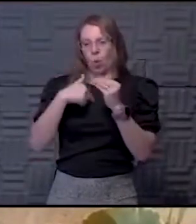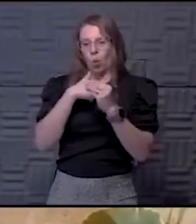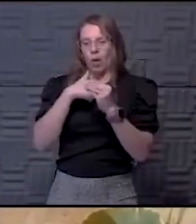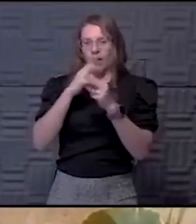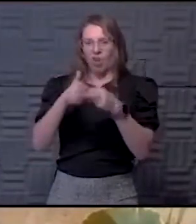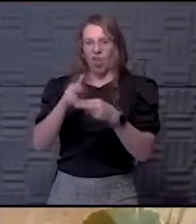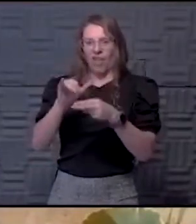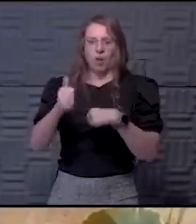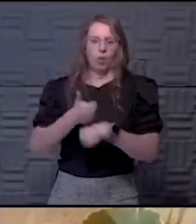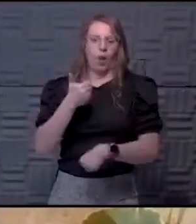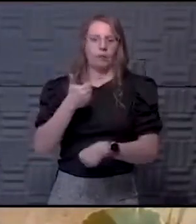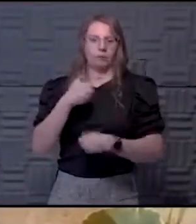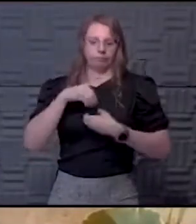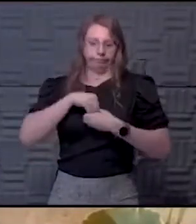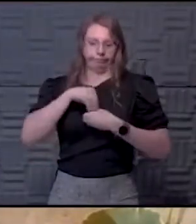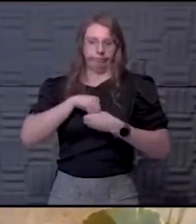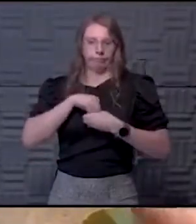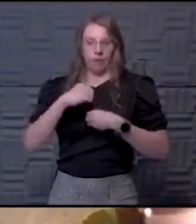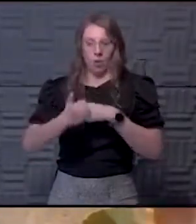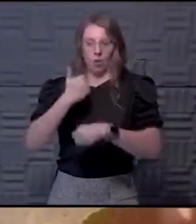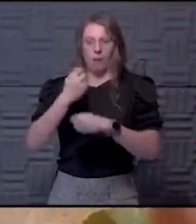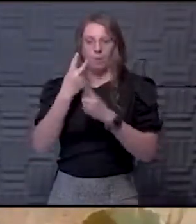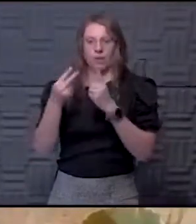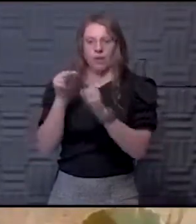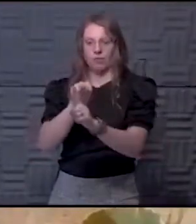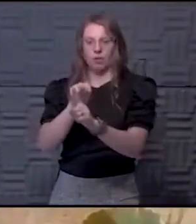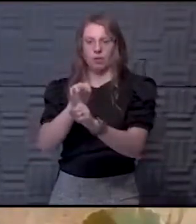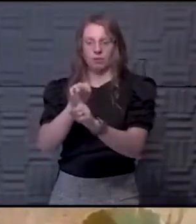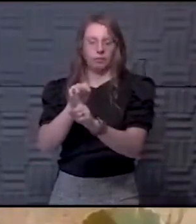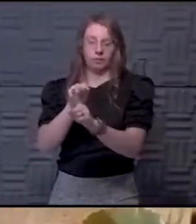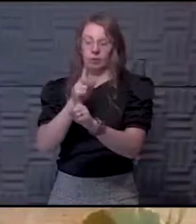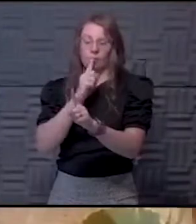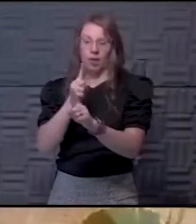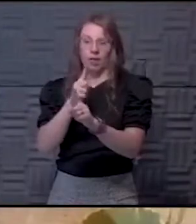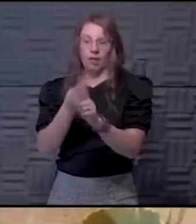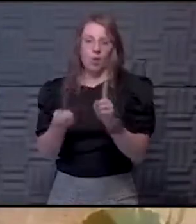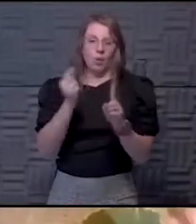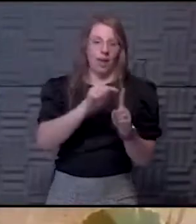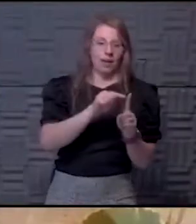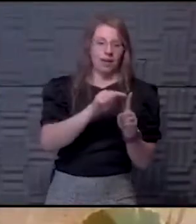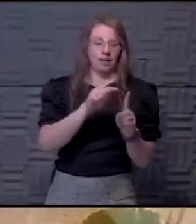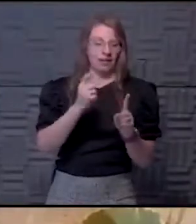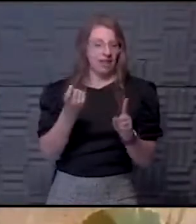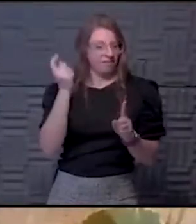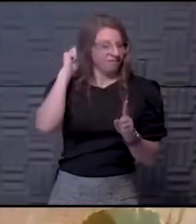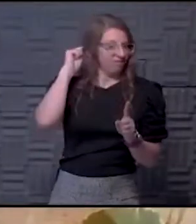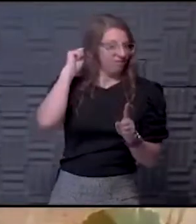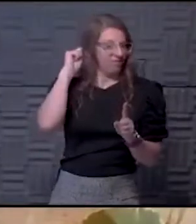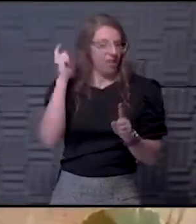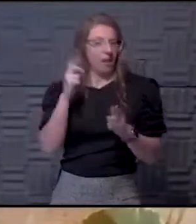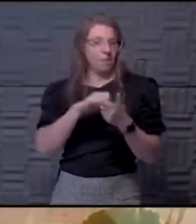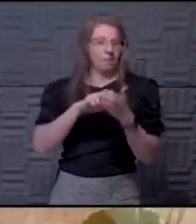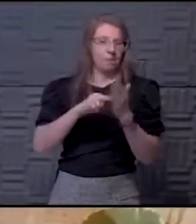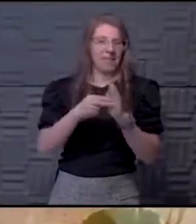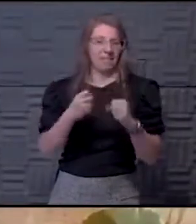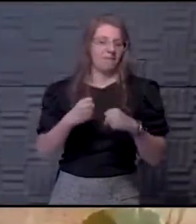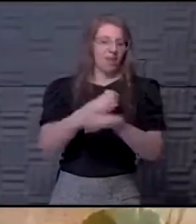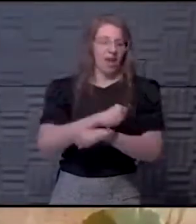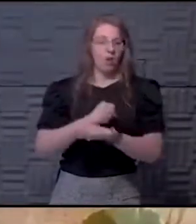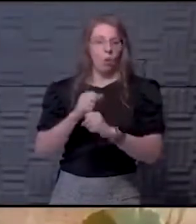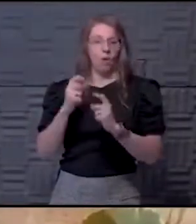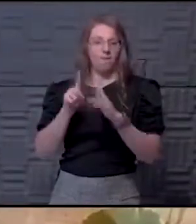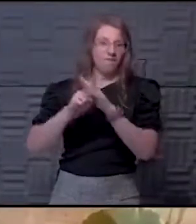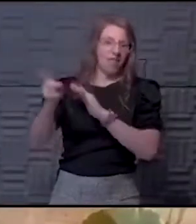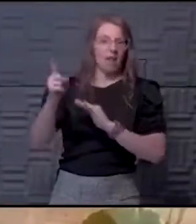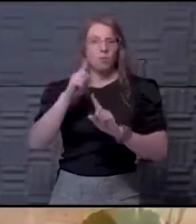And again, once we go into threat perception, we kick back into our amygdala, that fight or flight response, and our brain